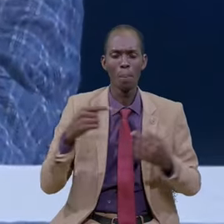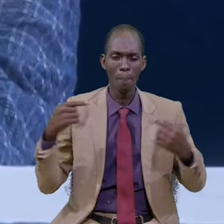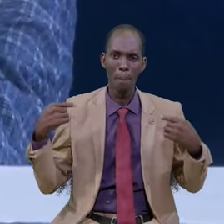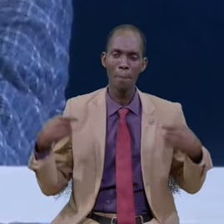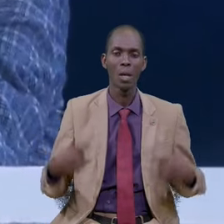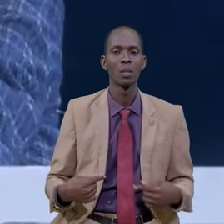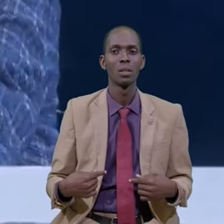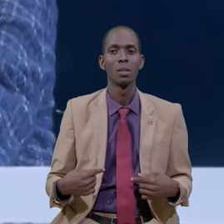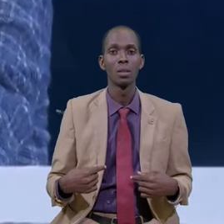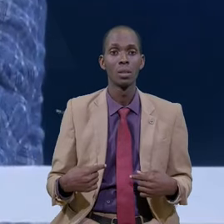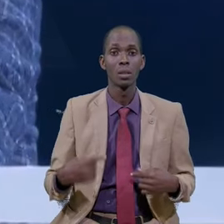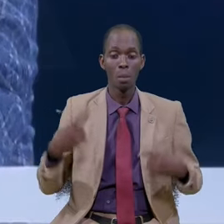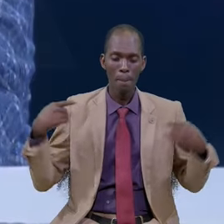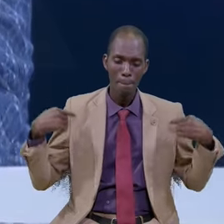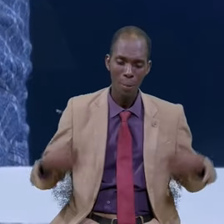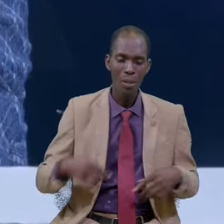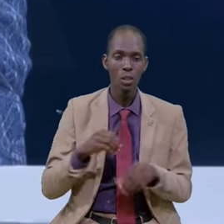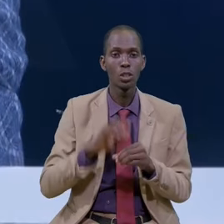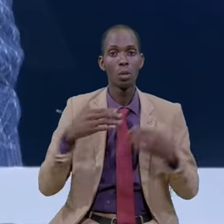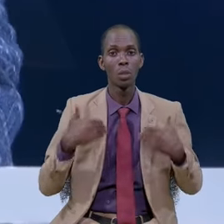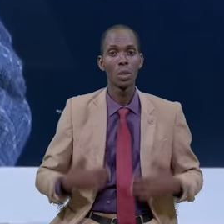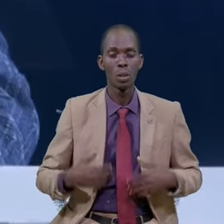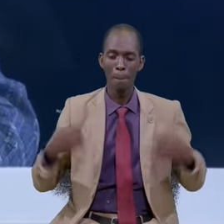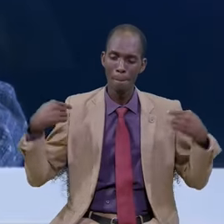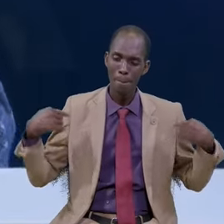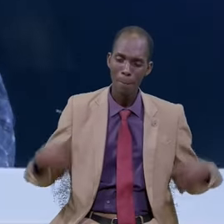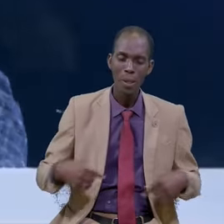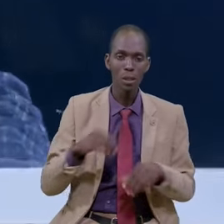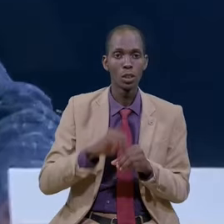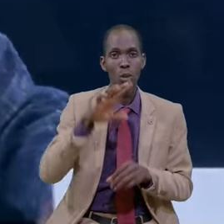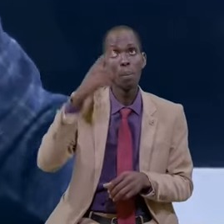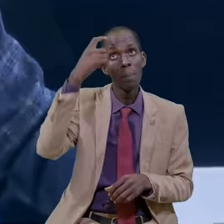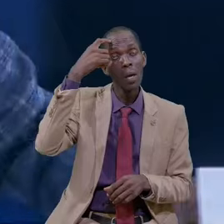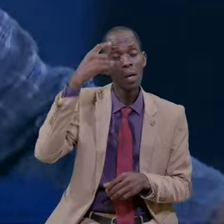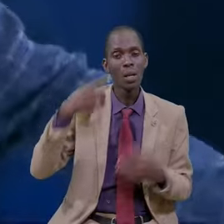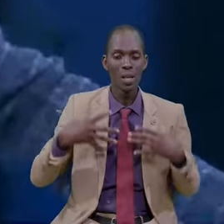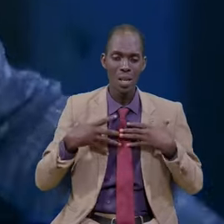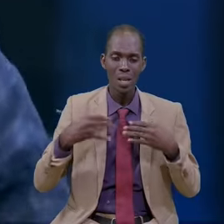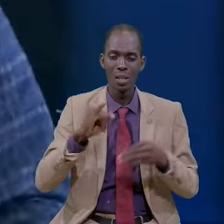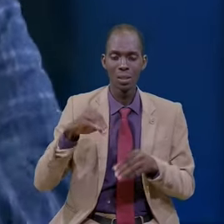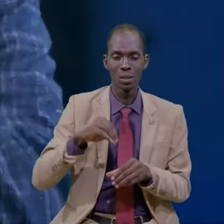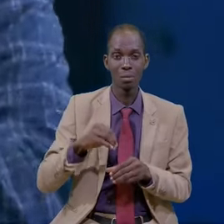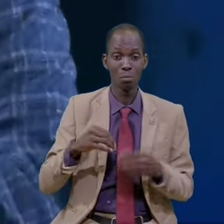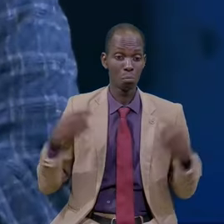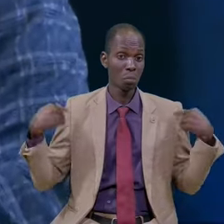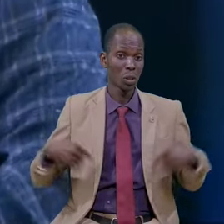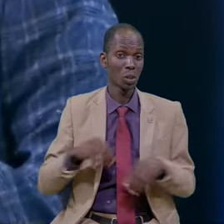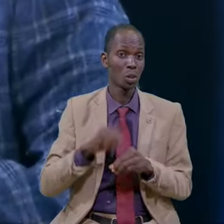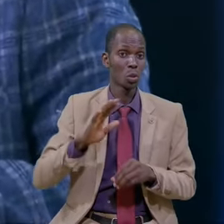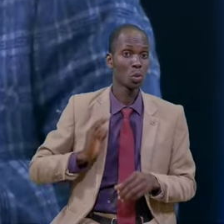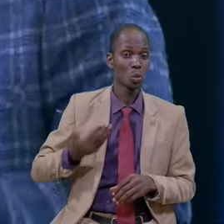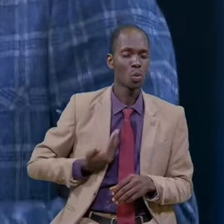pain in your body your mind in your soul